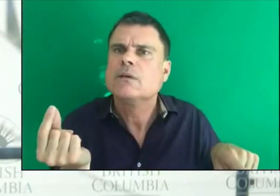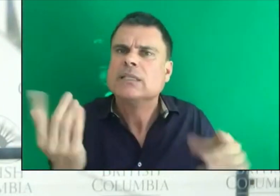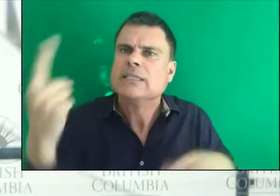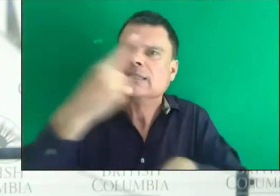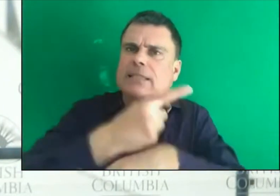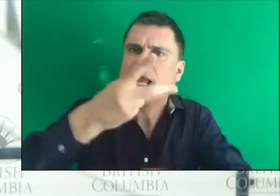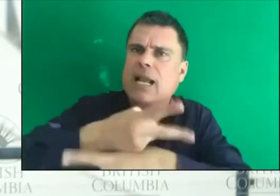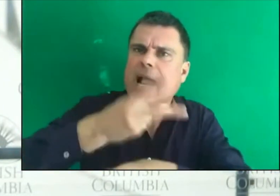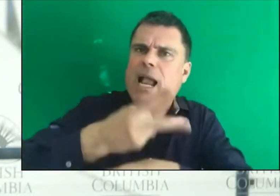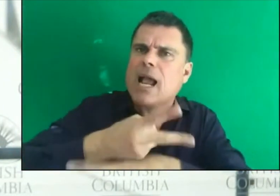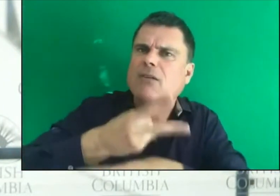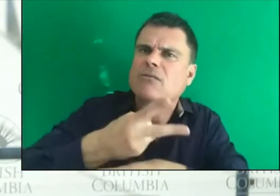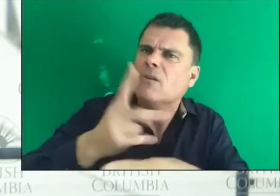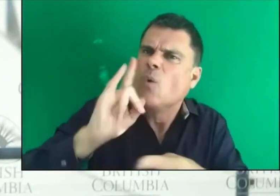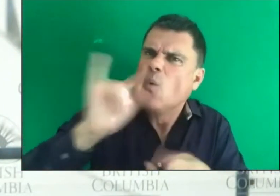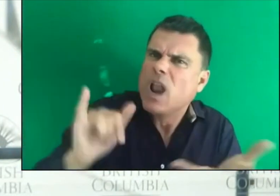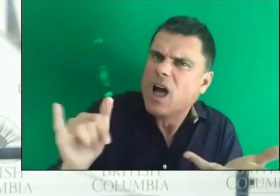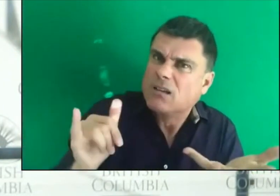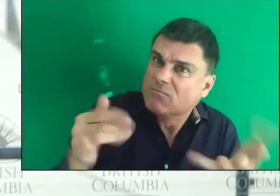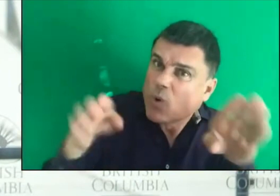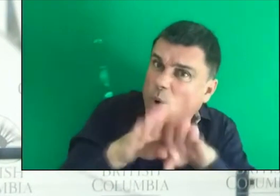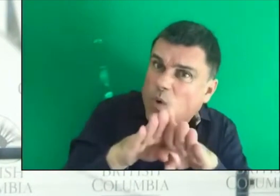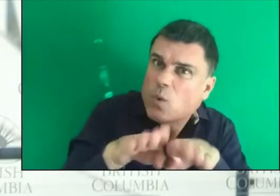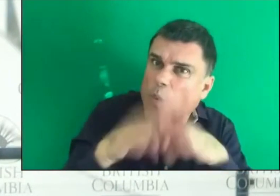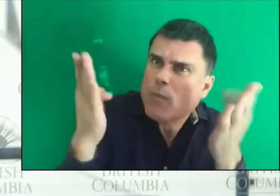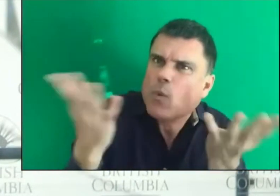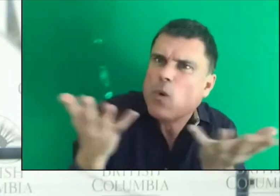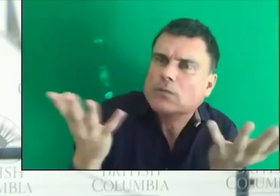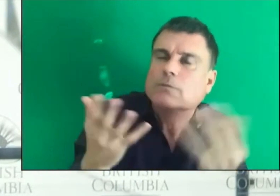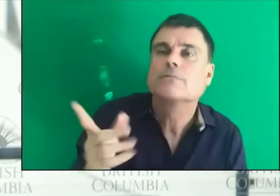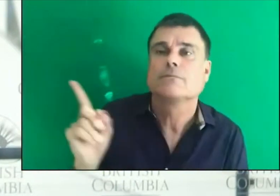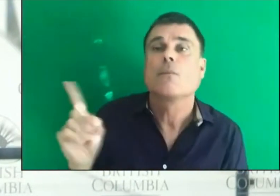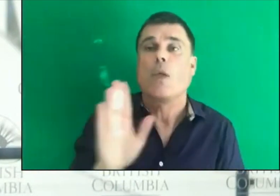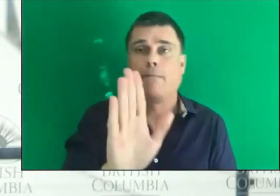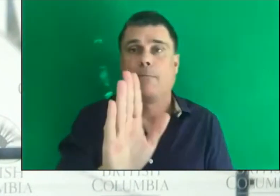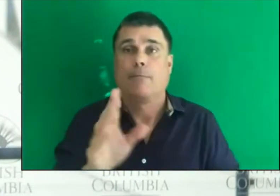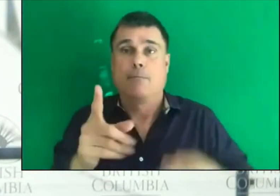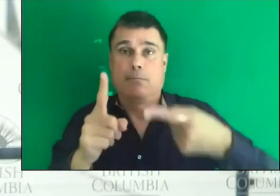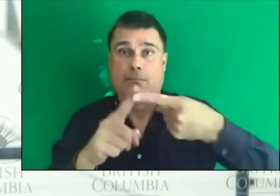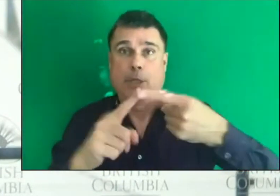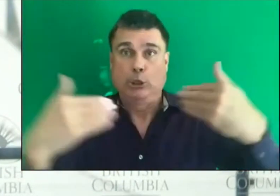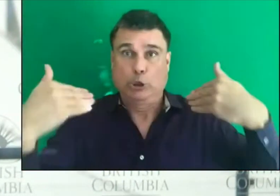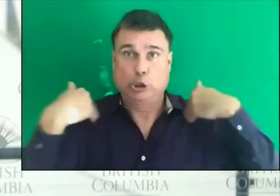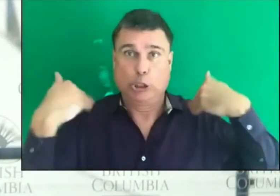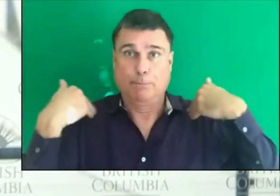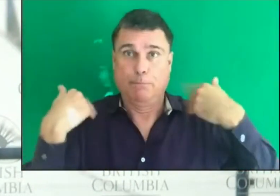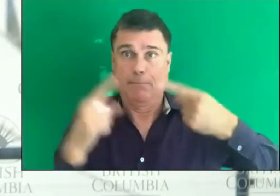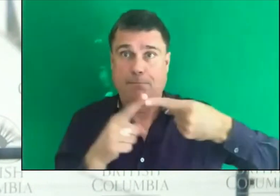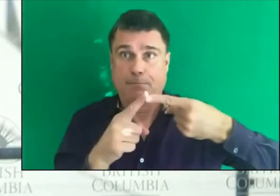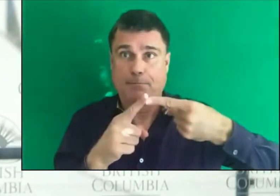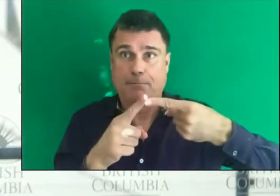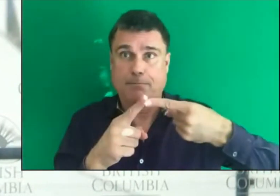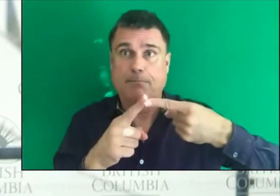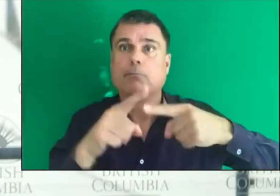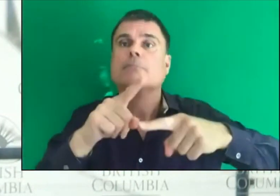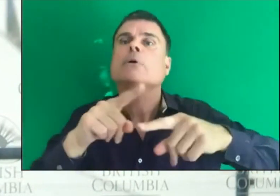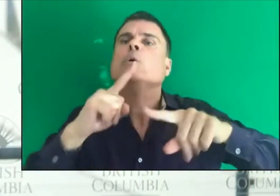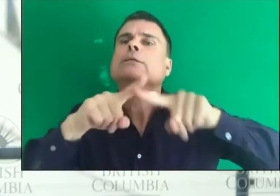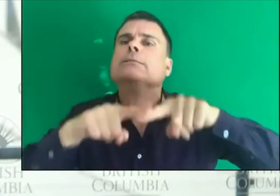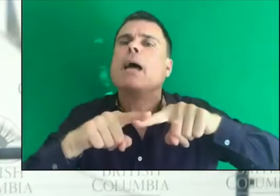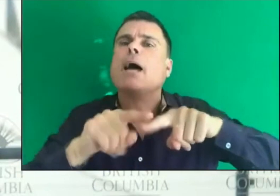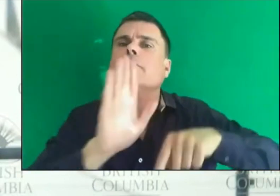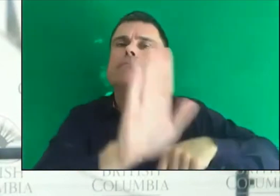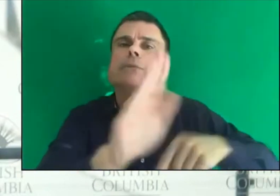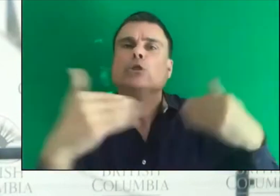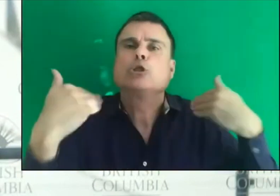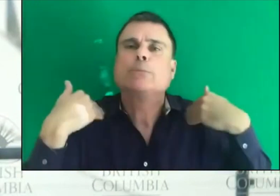Are those impacted by the restrictions? And what happens if a grandparent is caretaking for their grandchild?